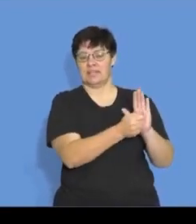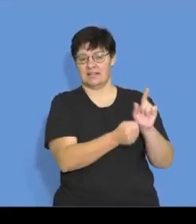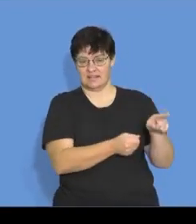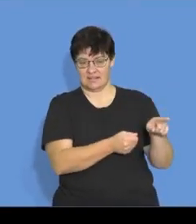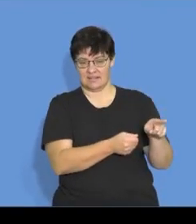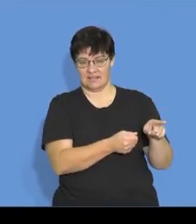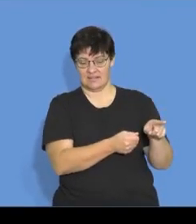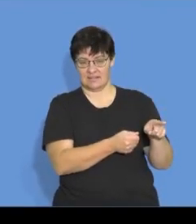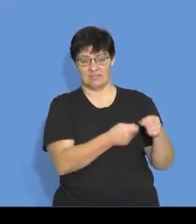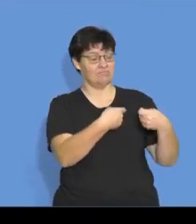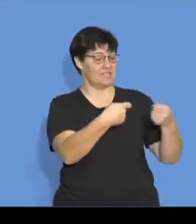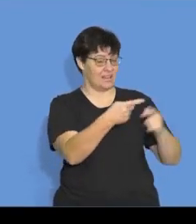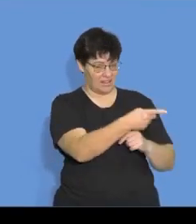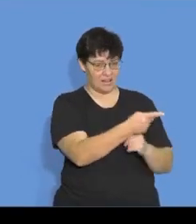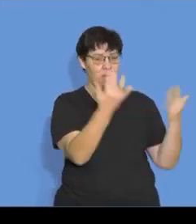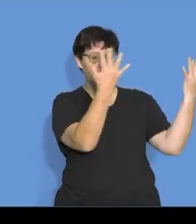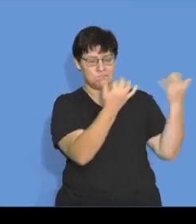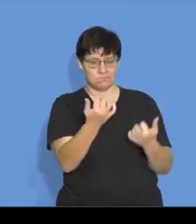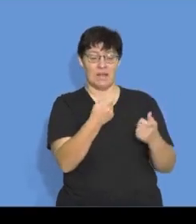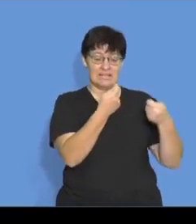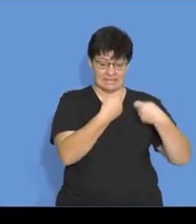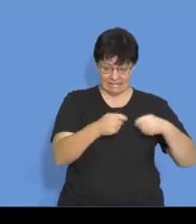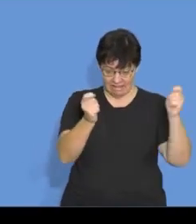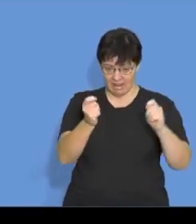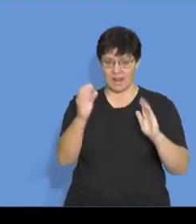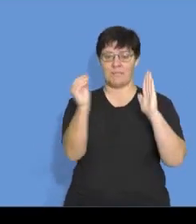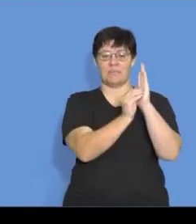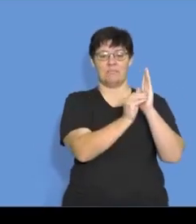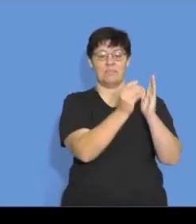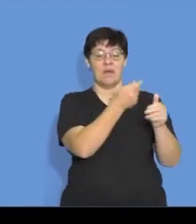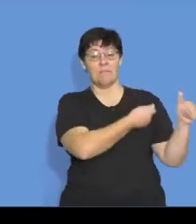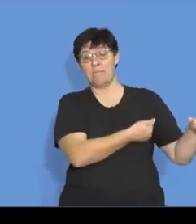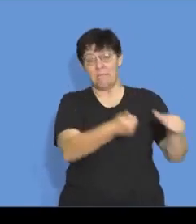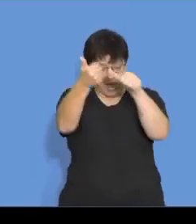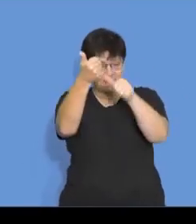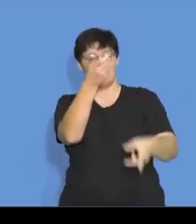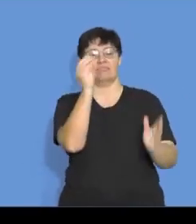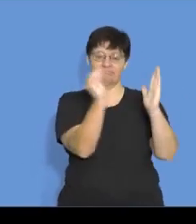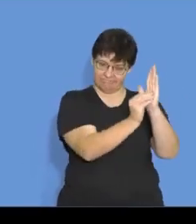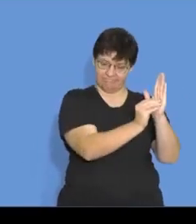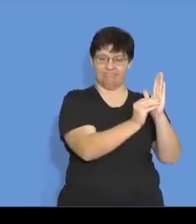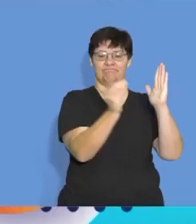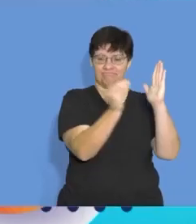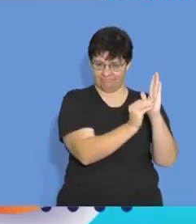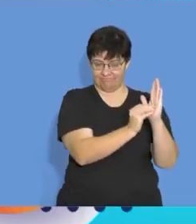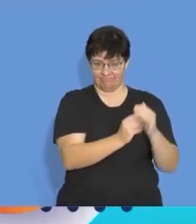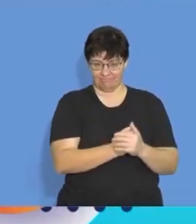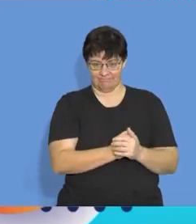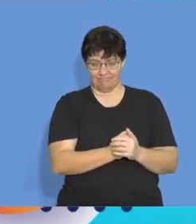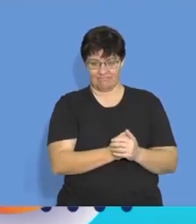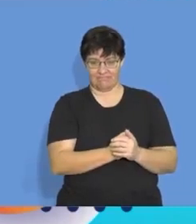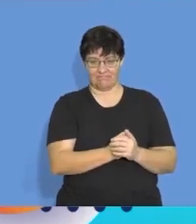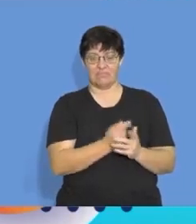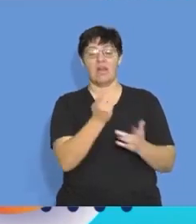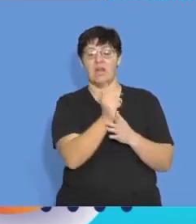is calculated with every sale and return. In other words, every time